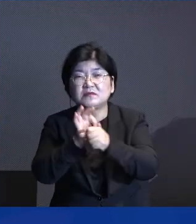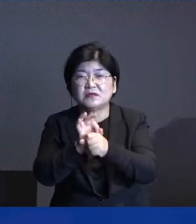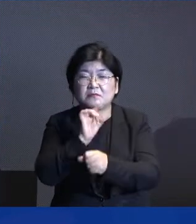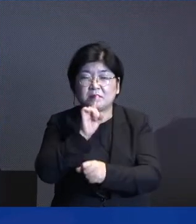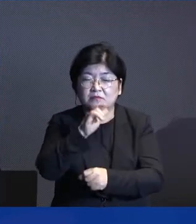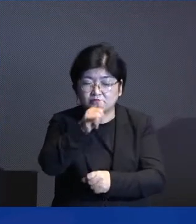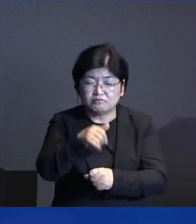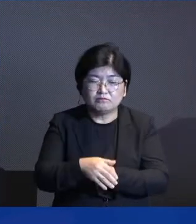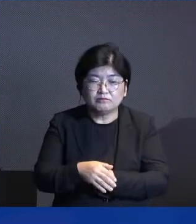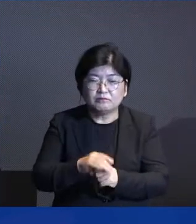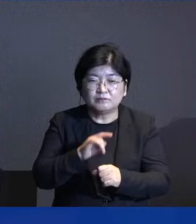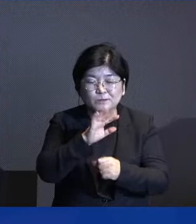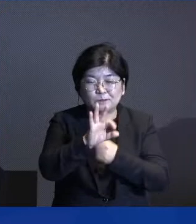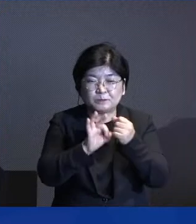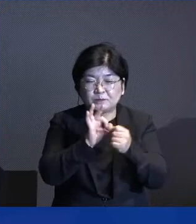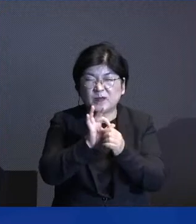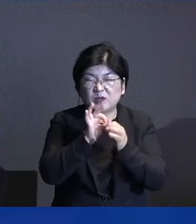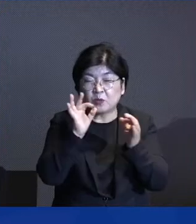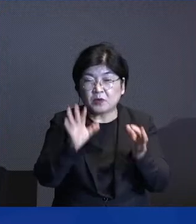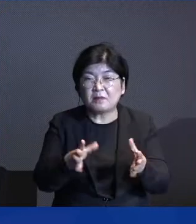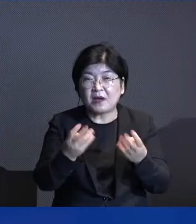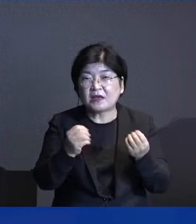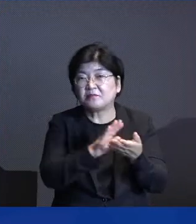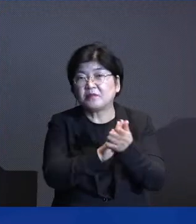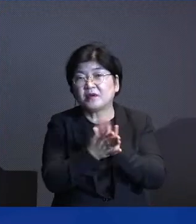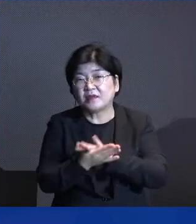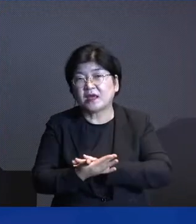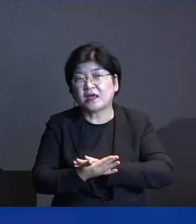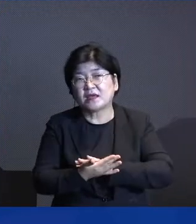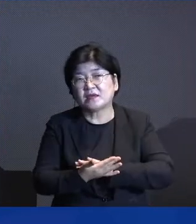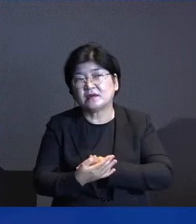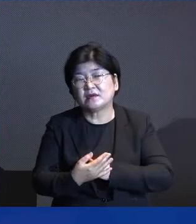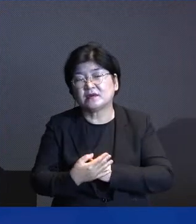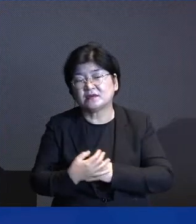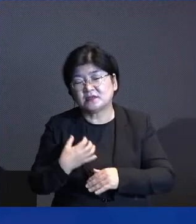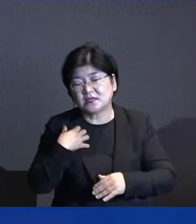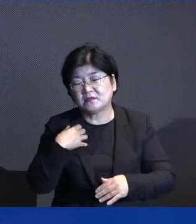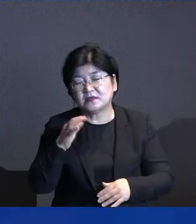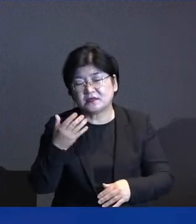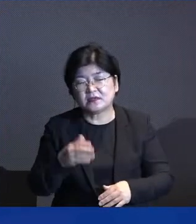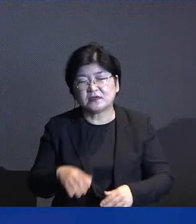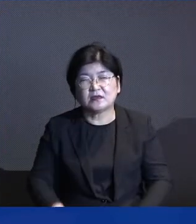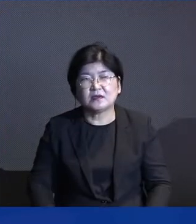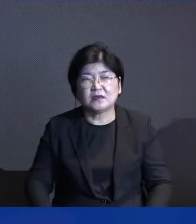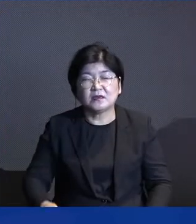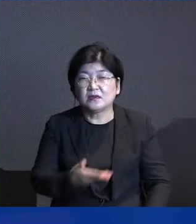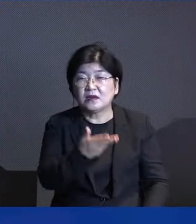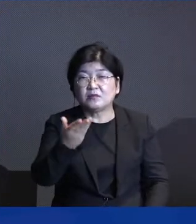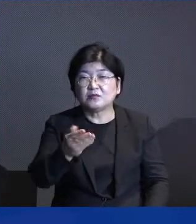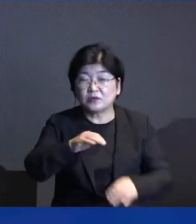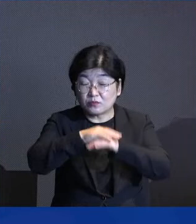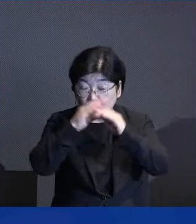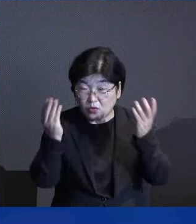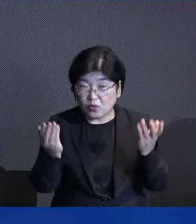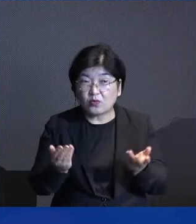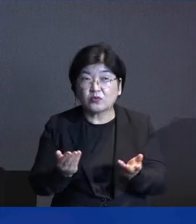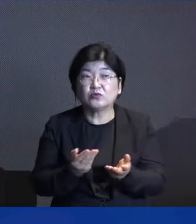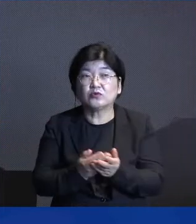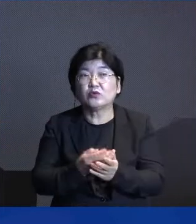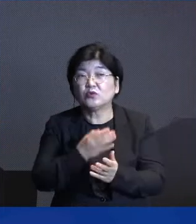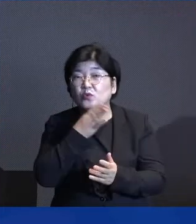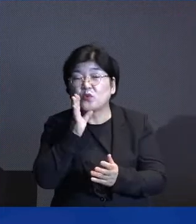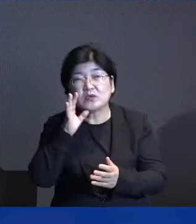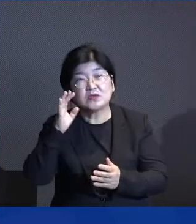I should invite all of you to the upcoming Older Adult Mental Health Awareness Week. This is the website. Please feel free to refer for